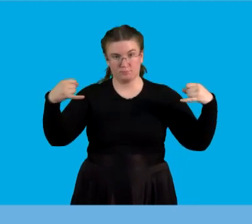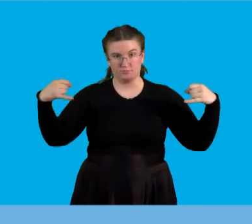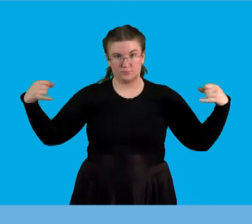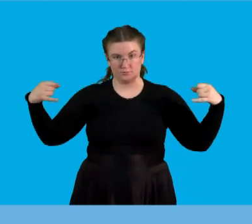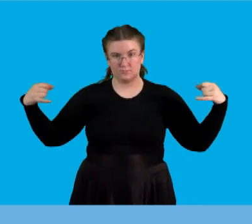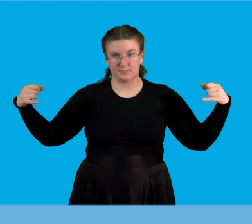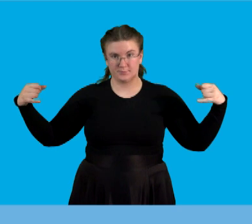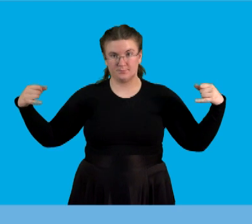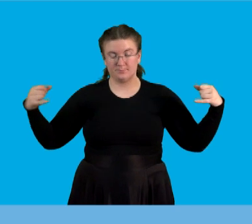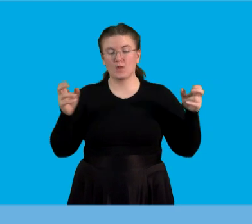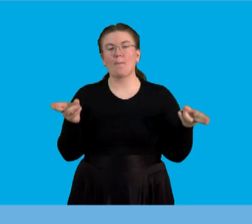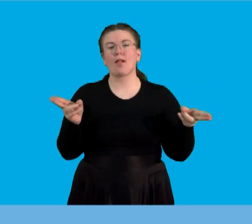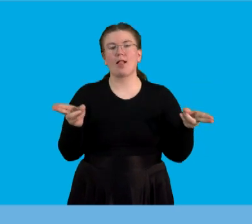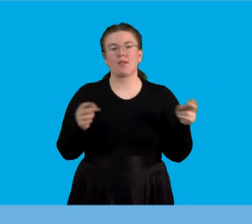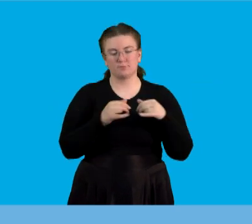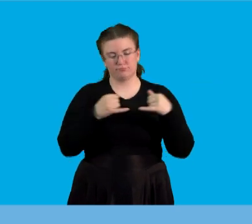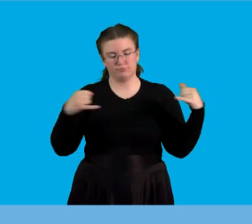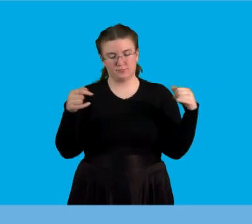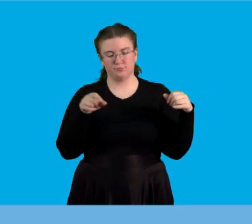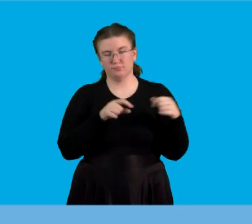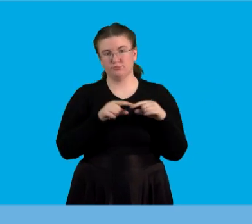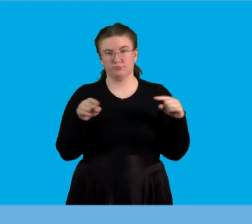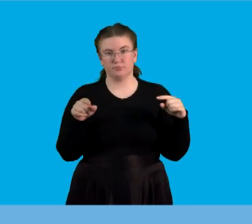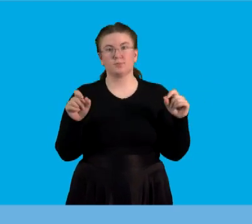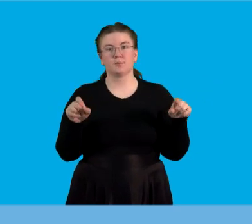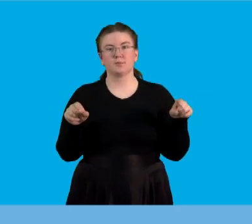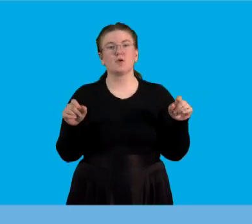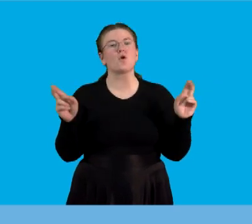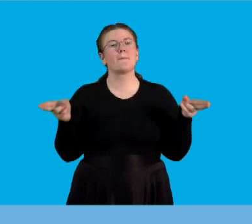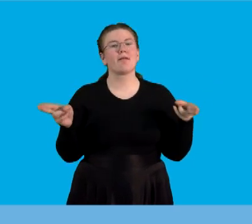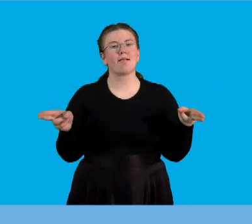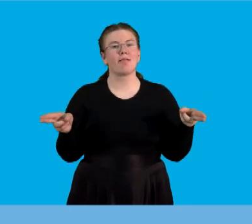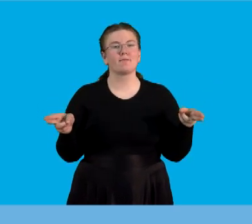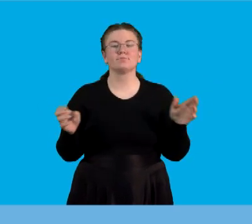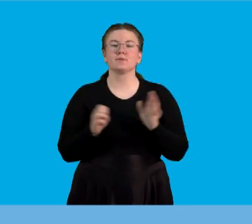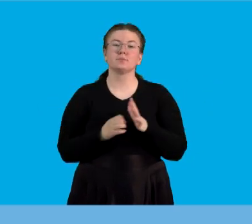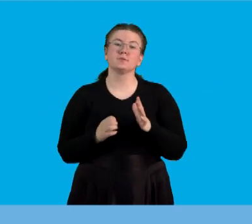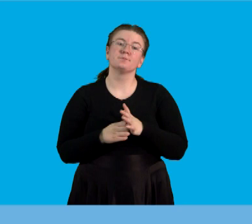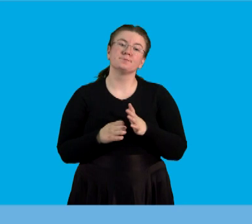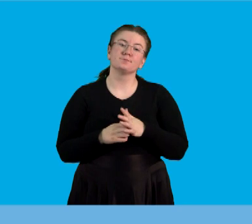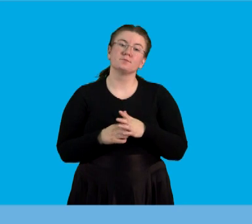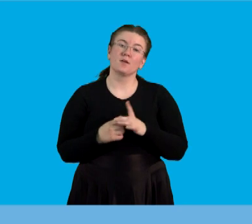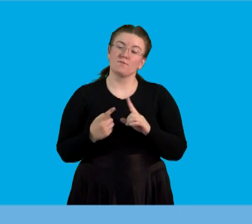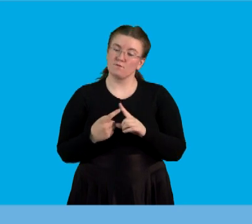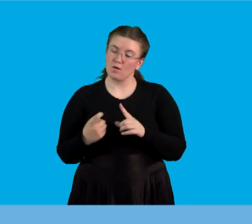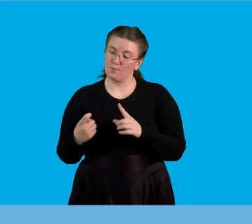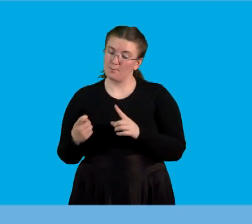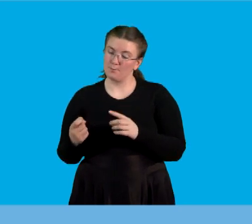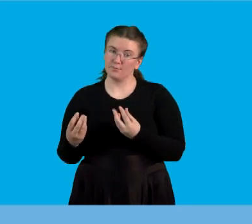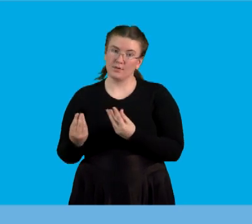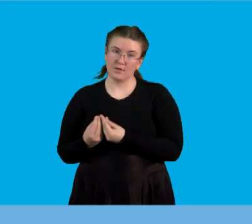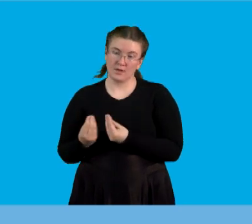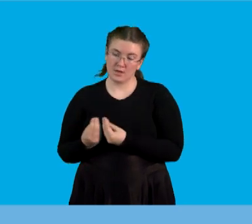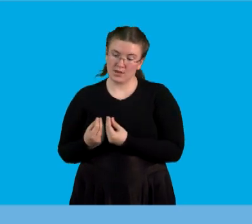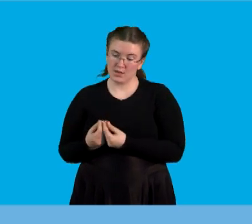line, and that line is going to be our normal. So if your light is of incidence coming